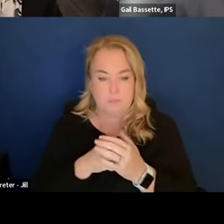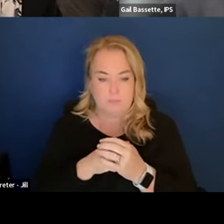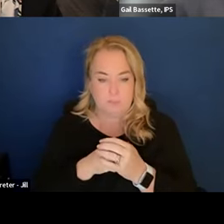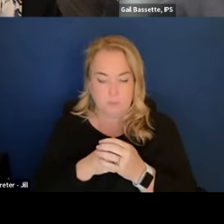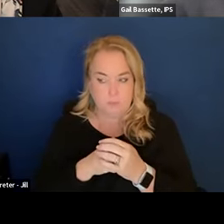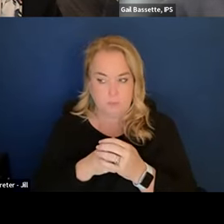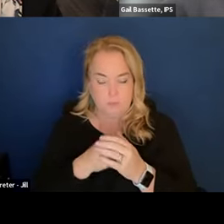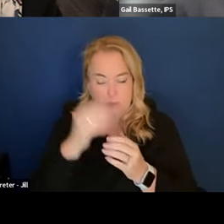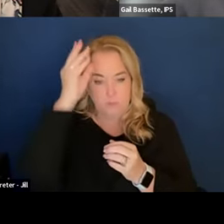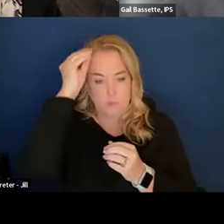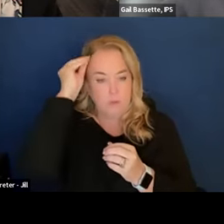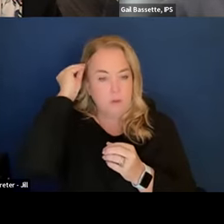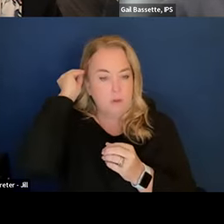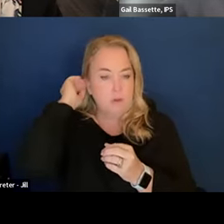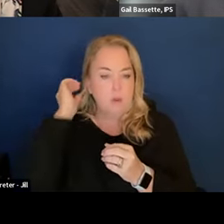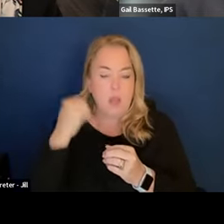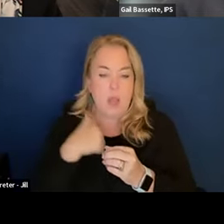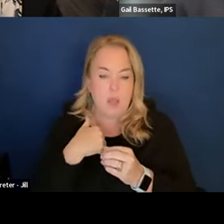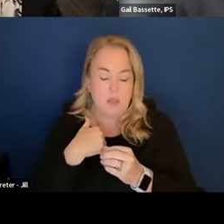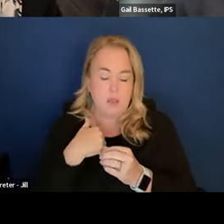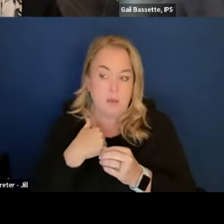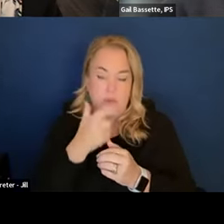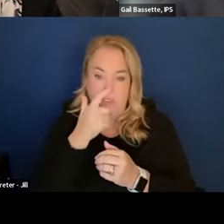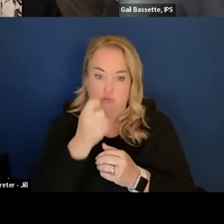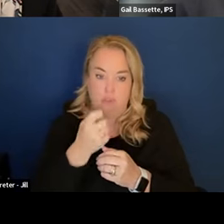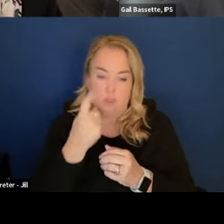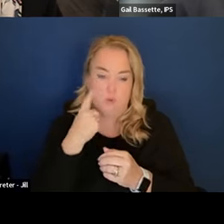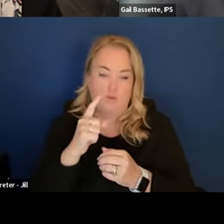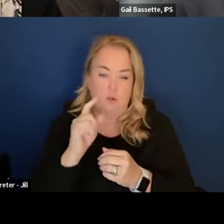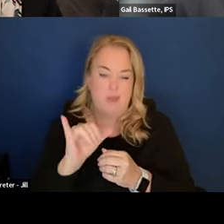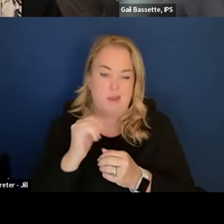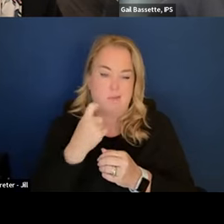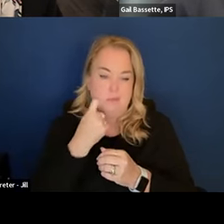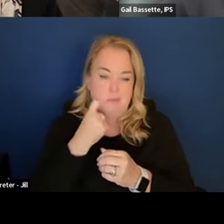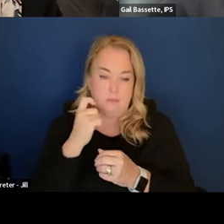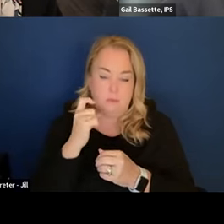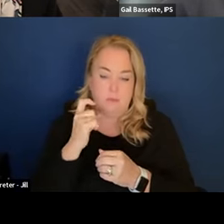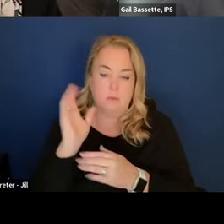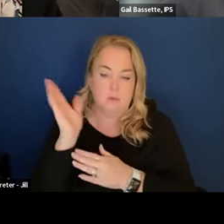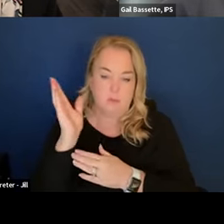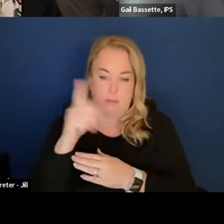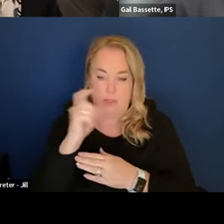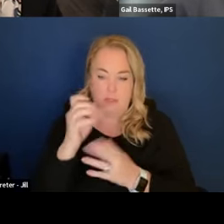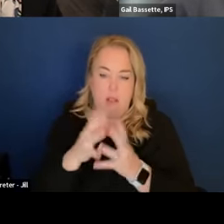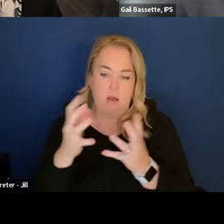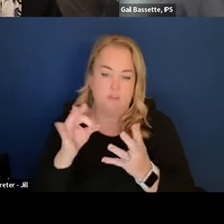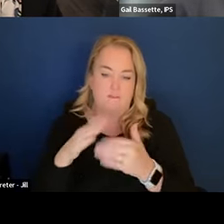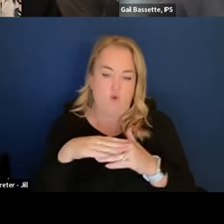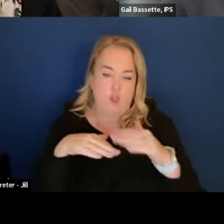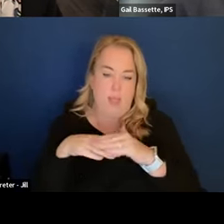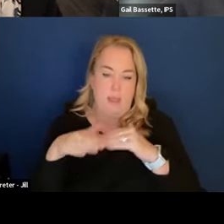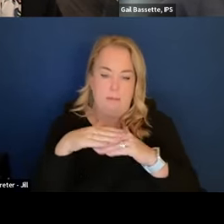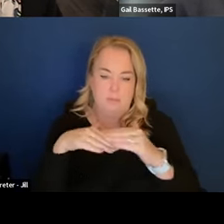And actually, I was very interested in the previous conversation because there's a lot of overlaps that we see, and I